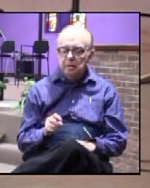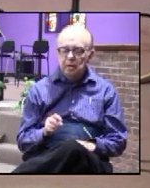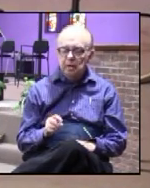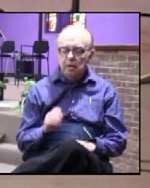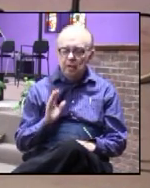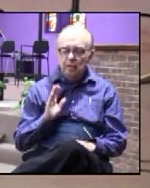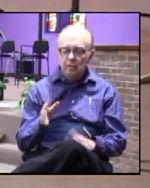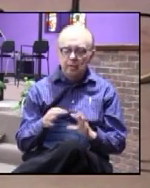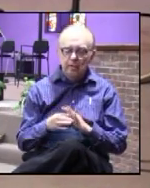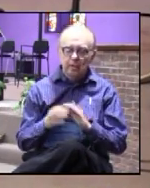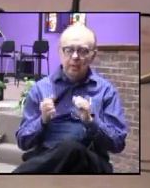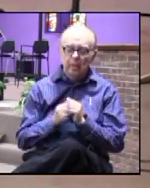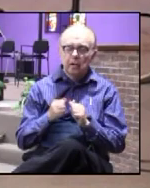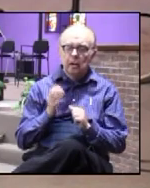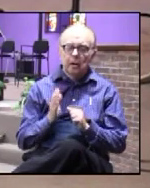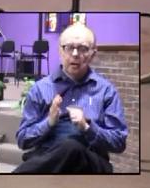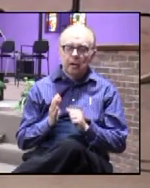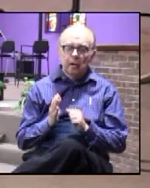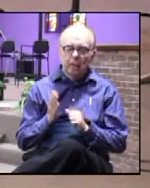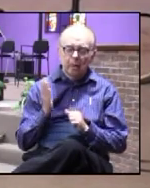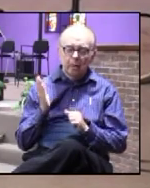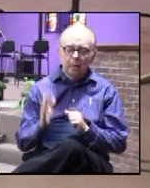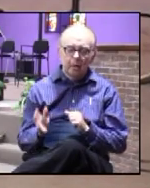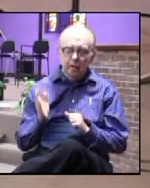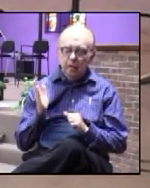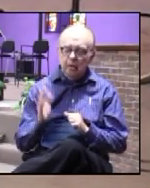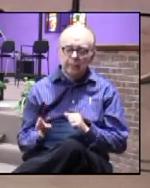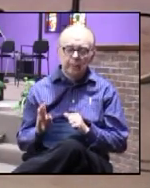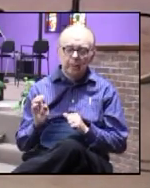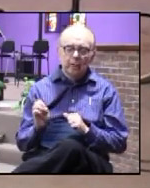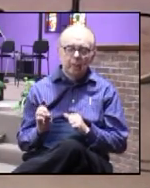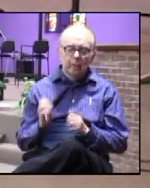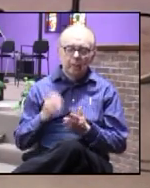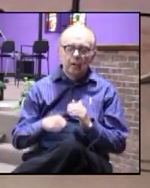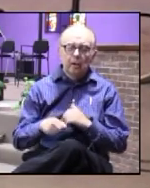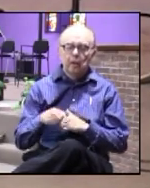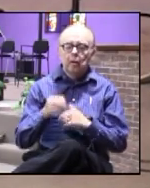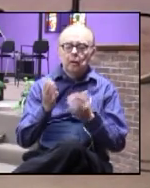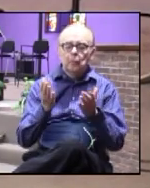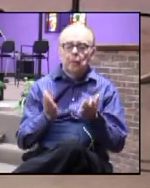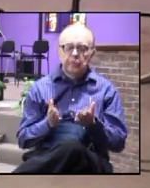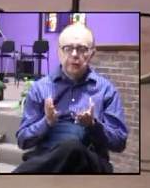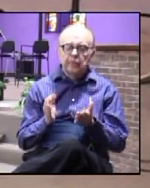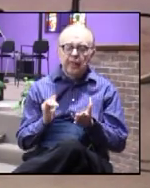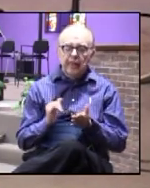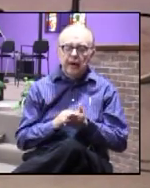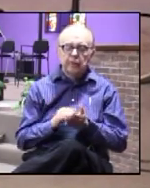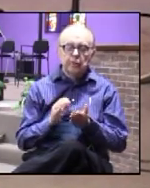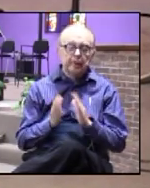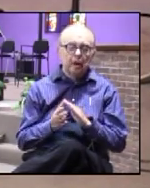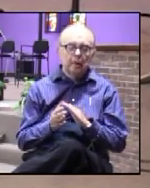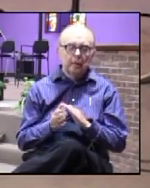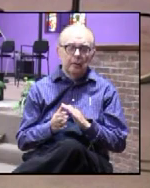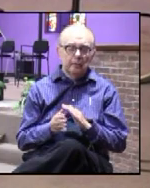your relationship with God will never, ever be what God wants it to be. I'm not talking about what you